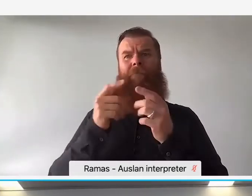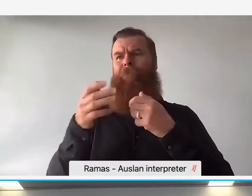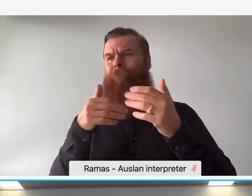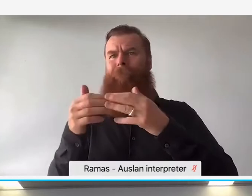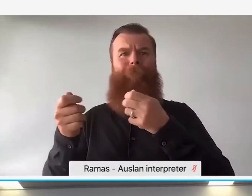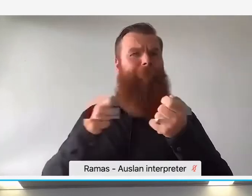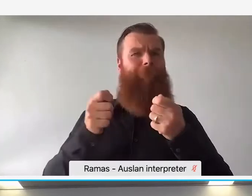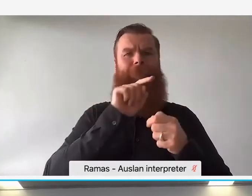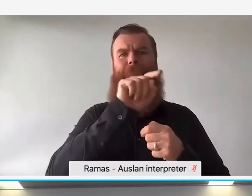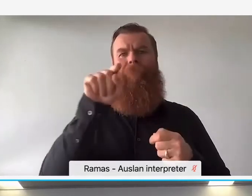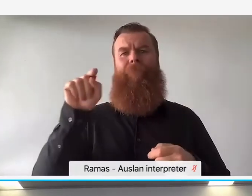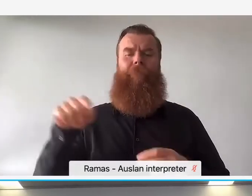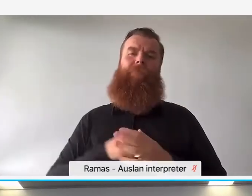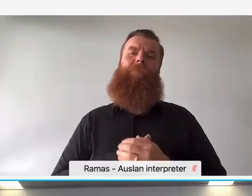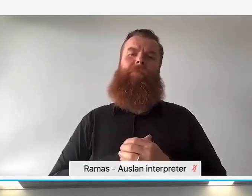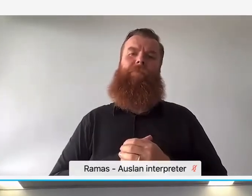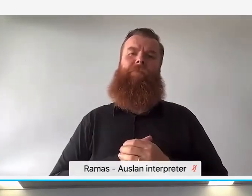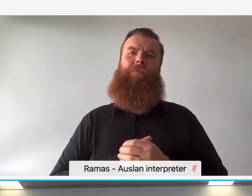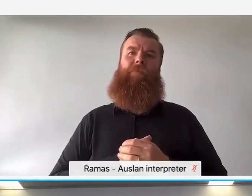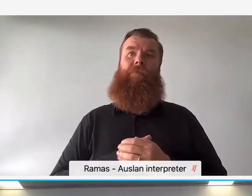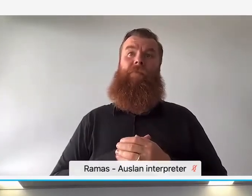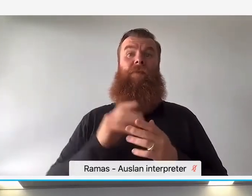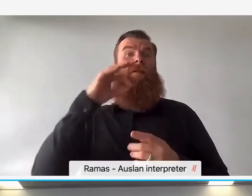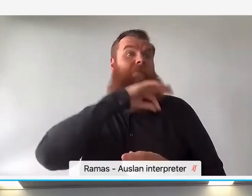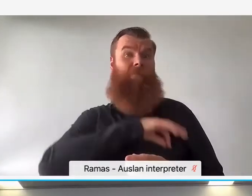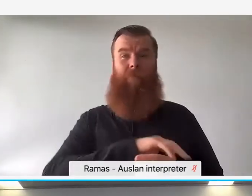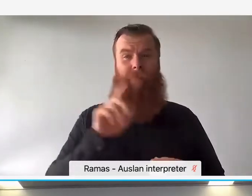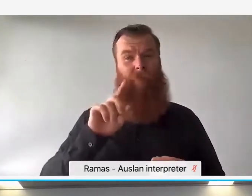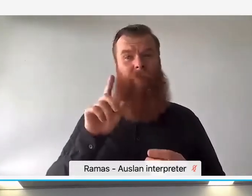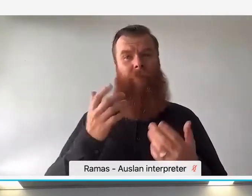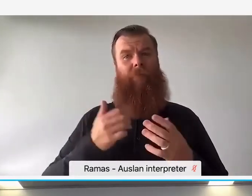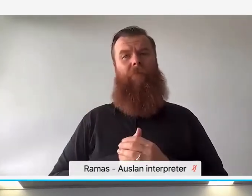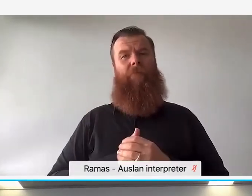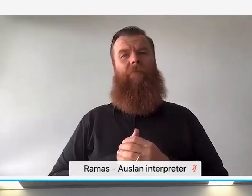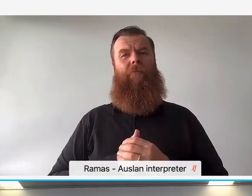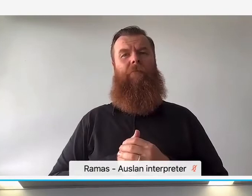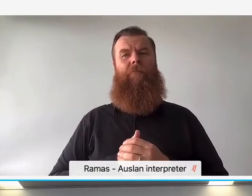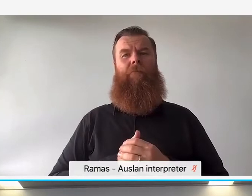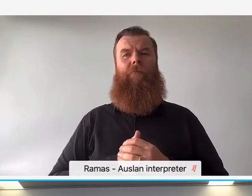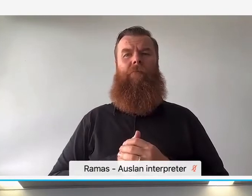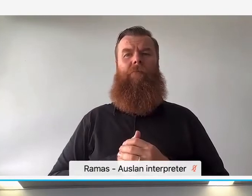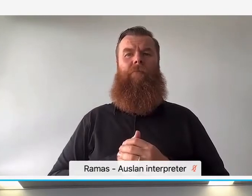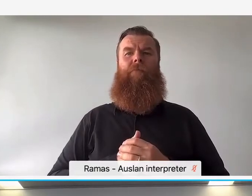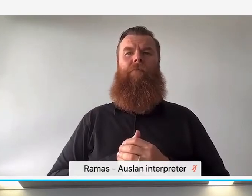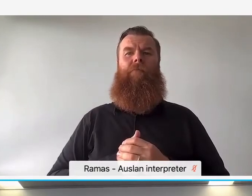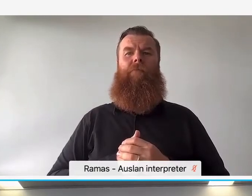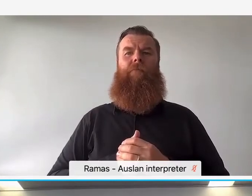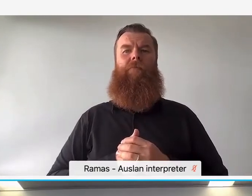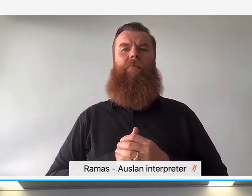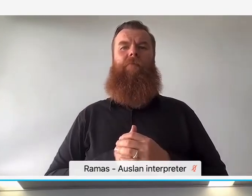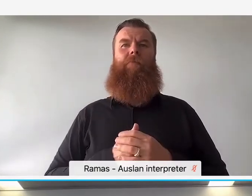So what are the business benefits for getting involved? I'm just going to go through these. This is probably my main